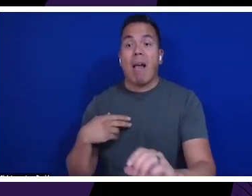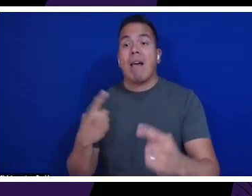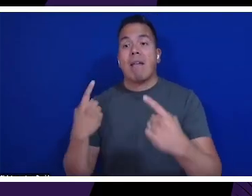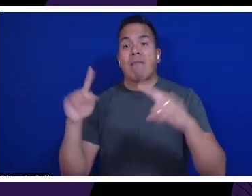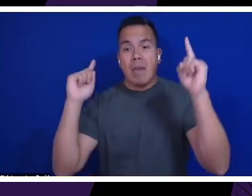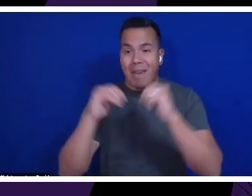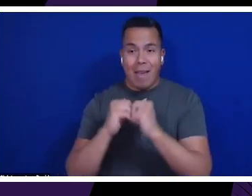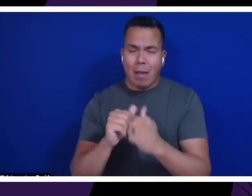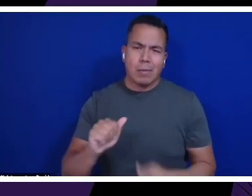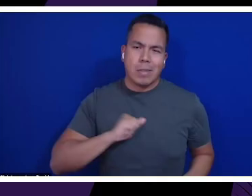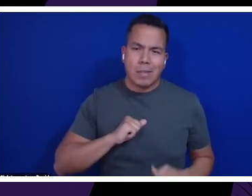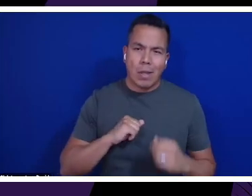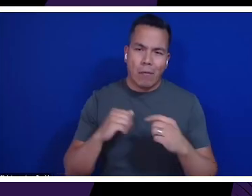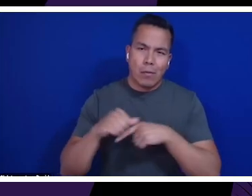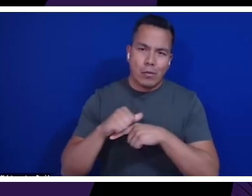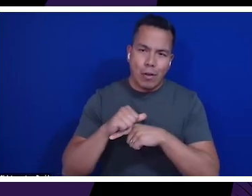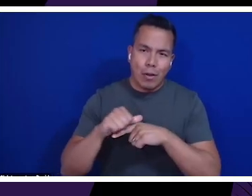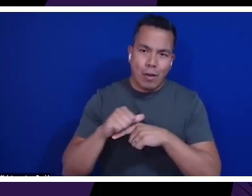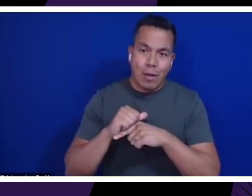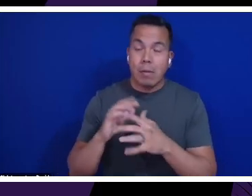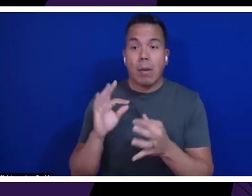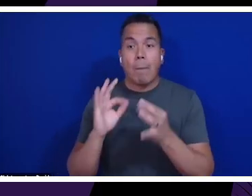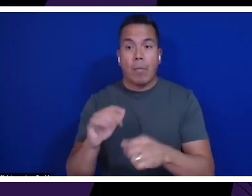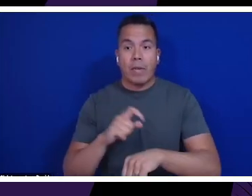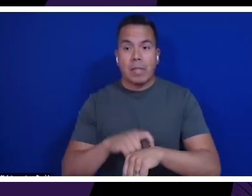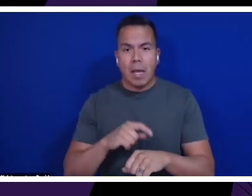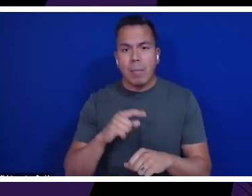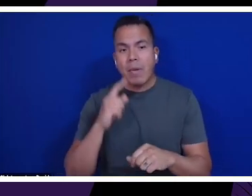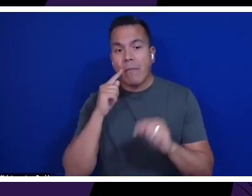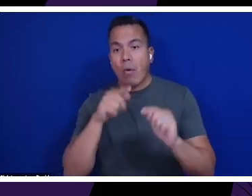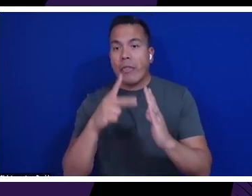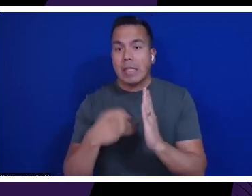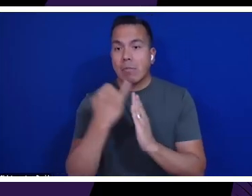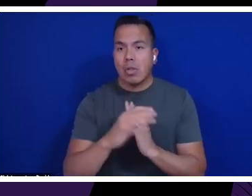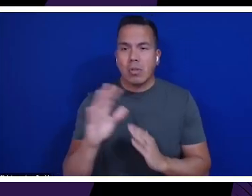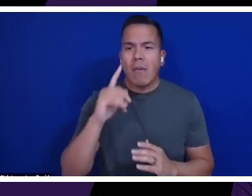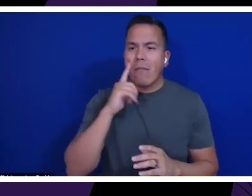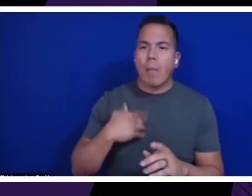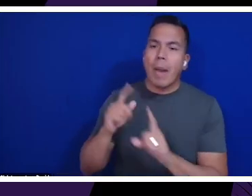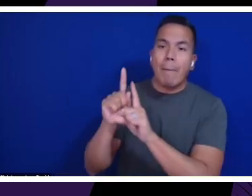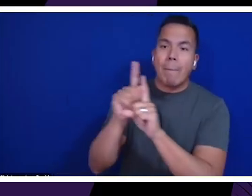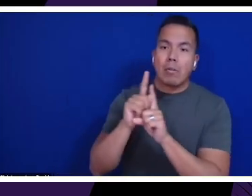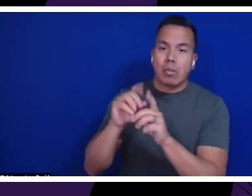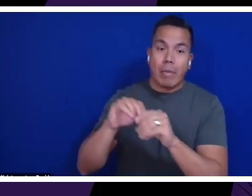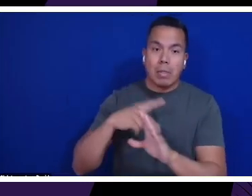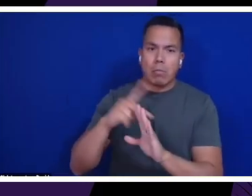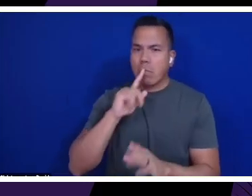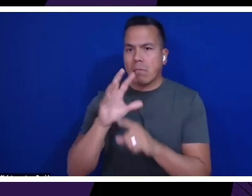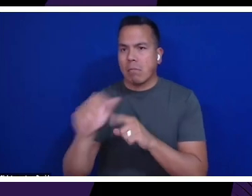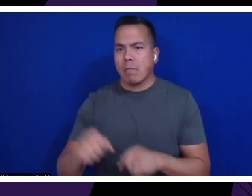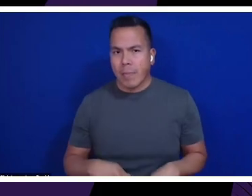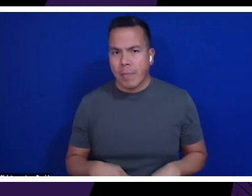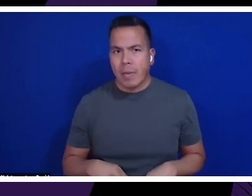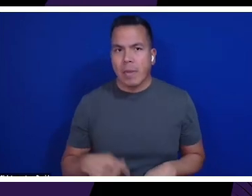all came in at the perfect time, and not for the project itself, right? But for the mentorship that it actually brings. So I built